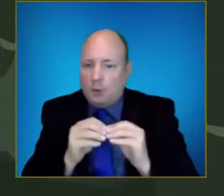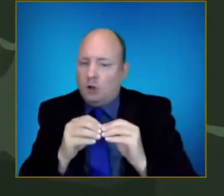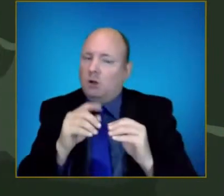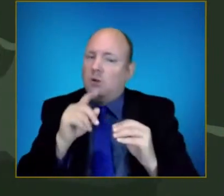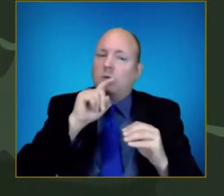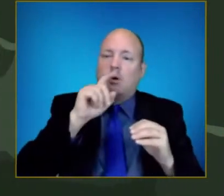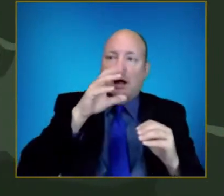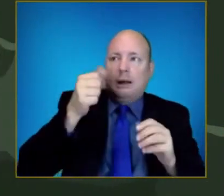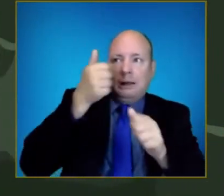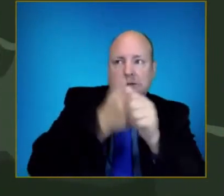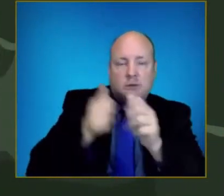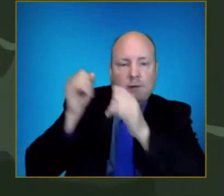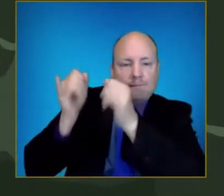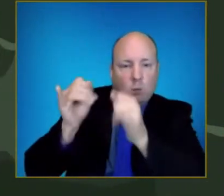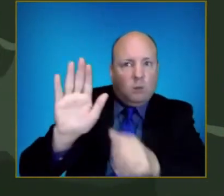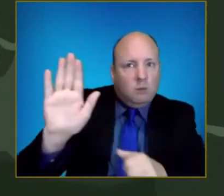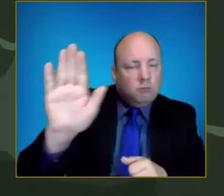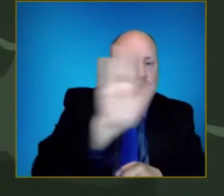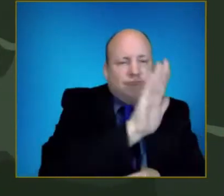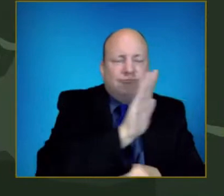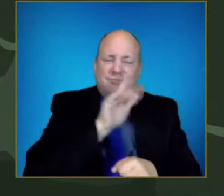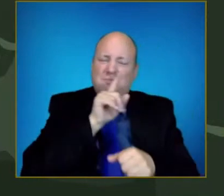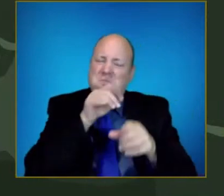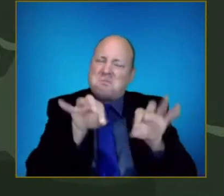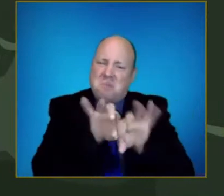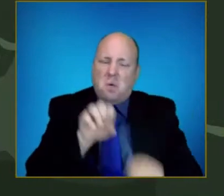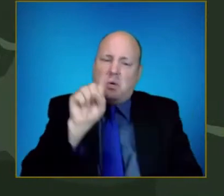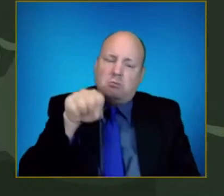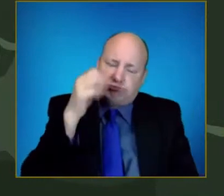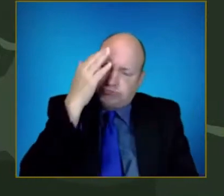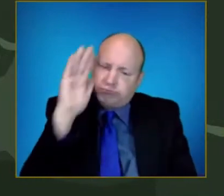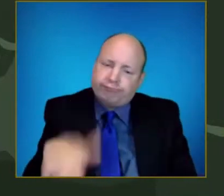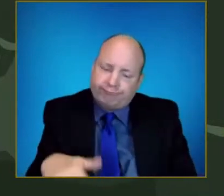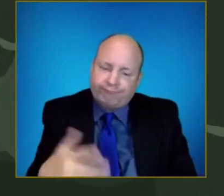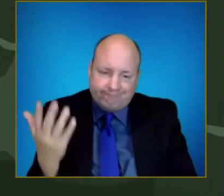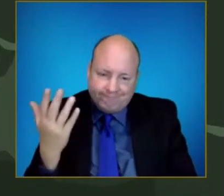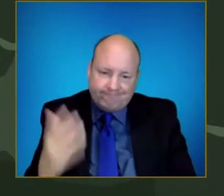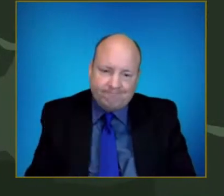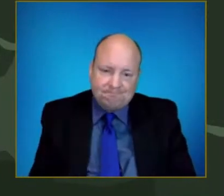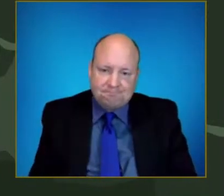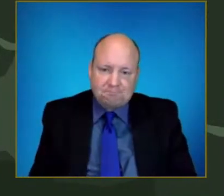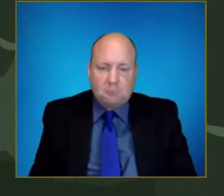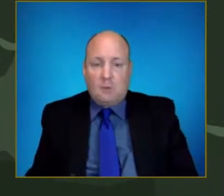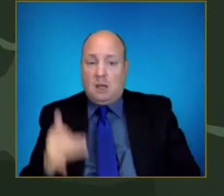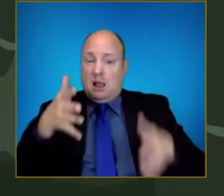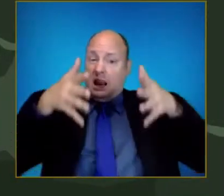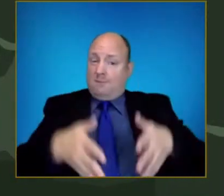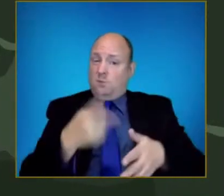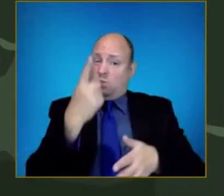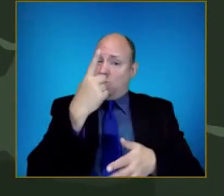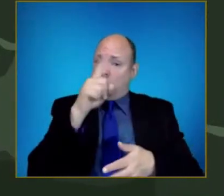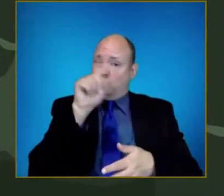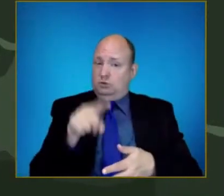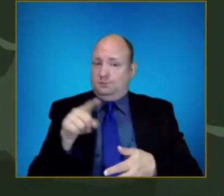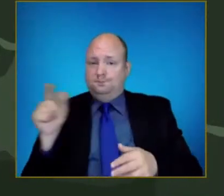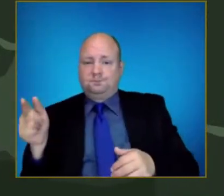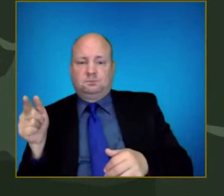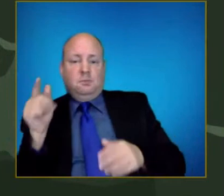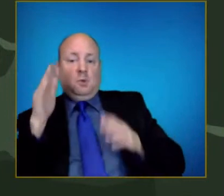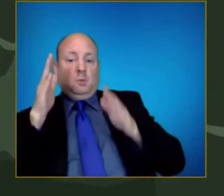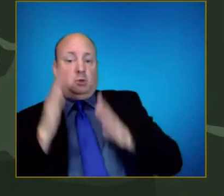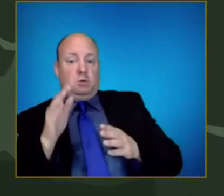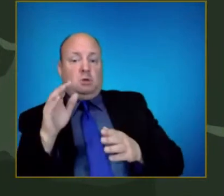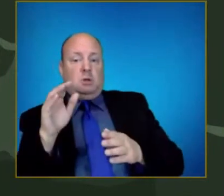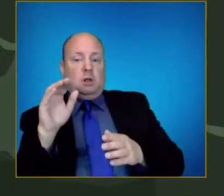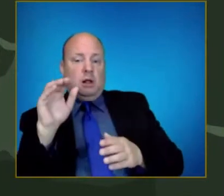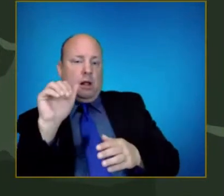Thank you very much. Thanks, Ariel. We have time for one last quick question. So we'll go to Amelia Templeton with OPB. Go